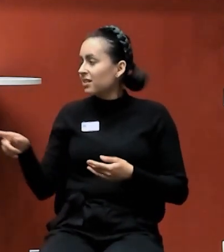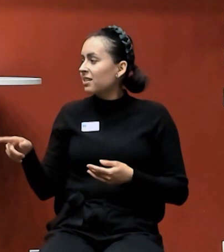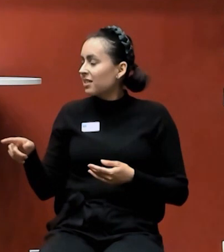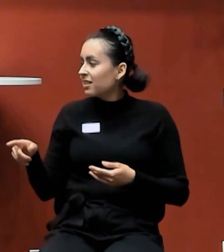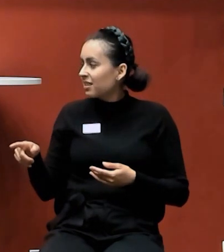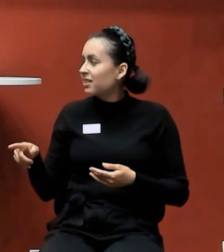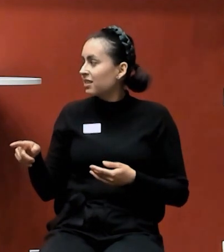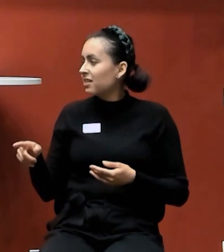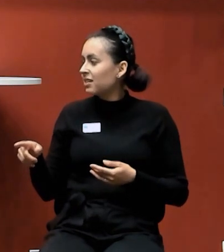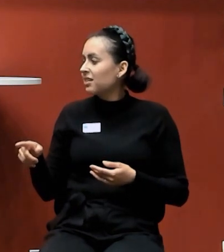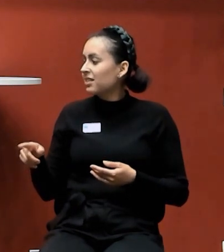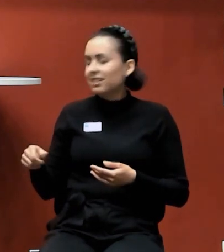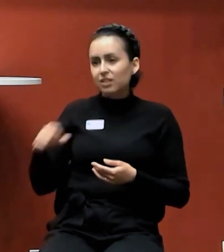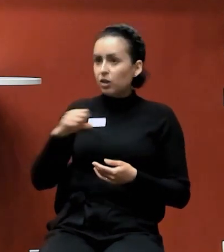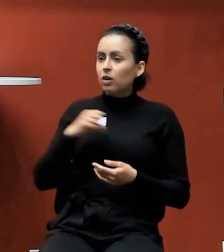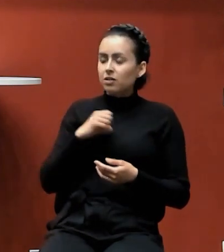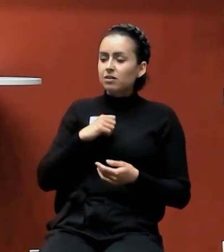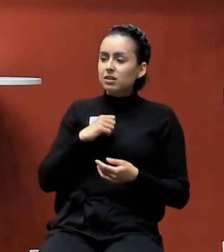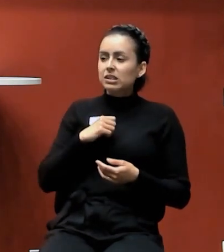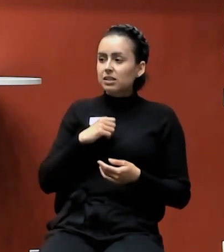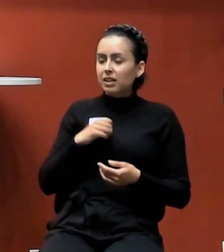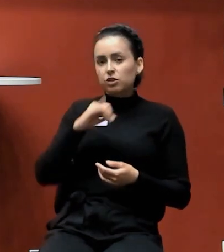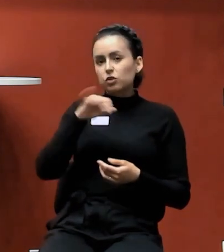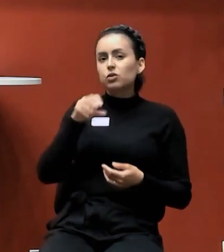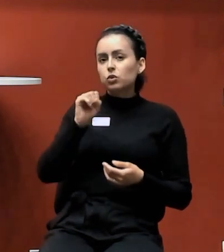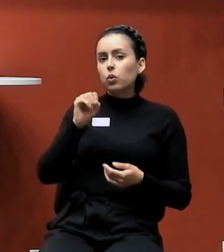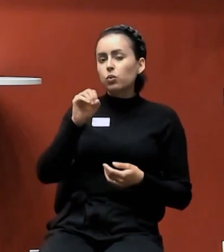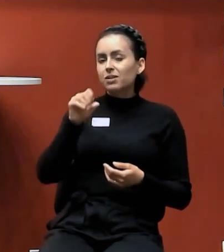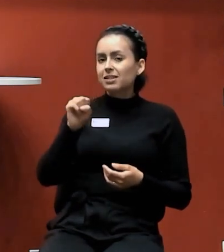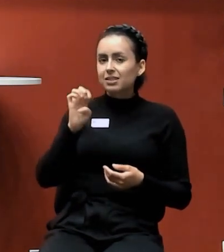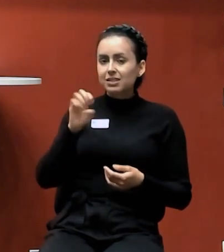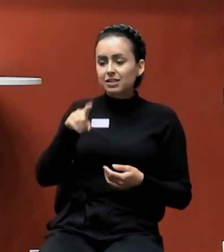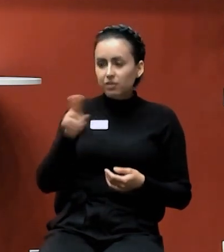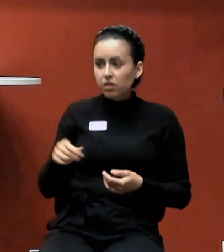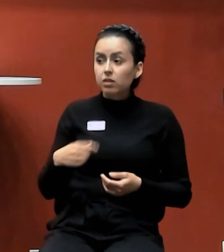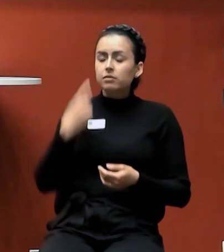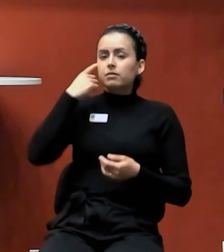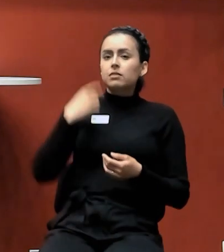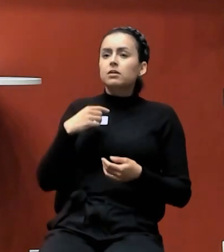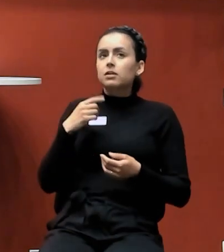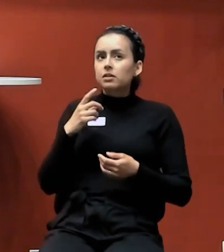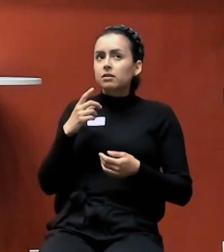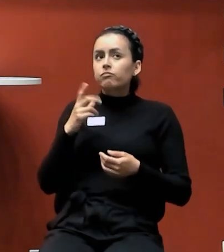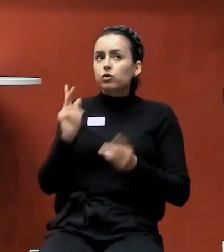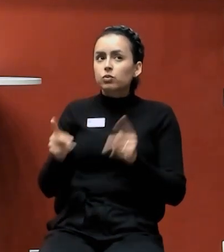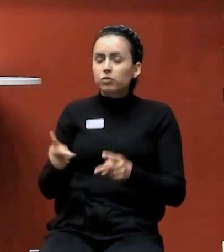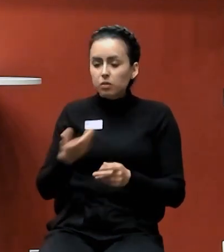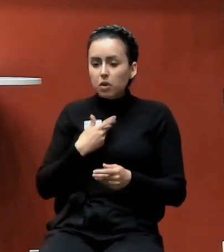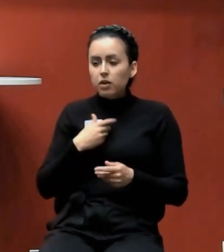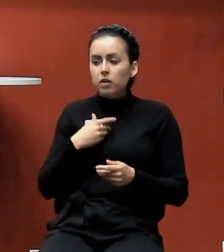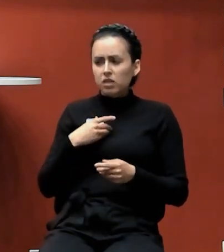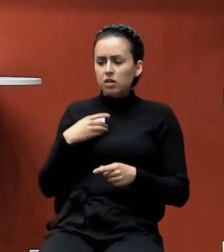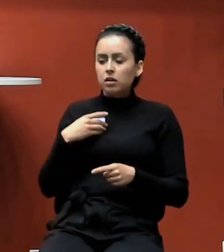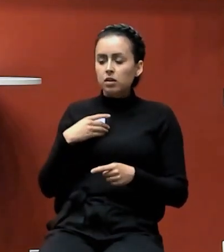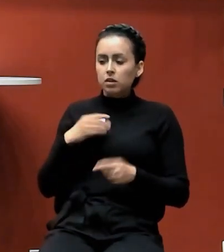I've been having a lot of questions, and I think this is where the process a little bit differs, because from the